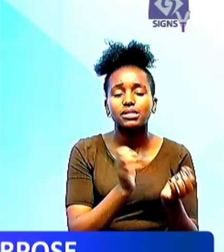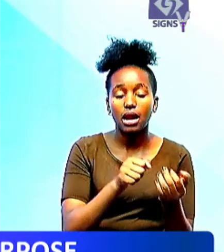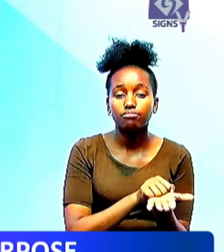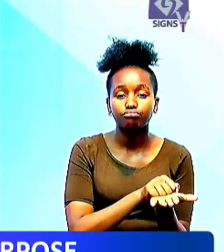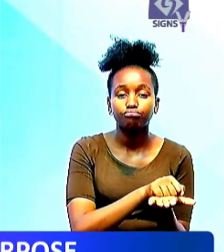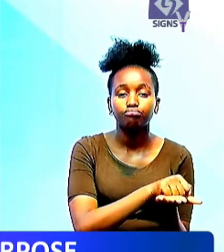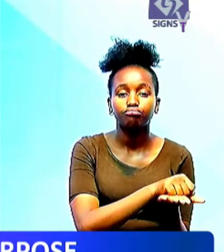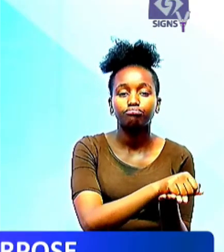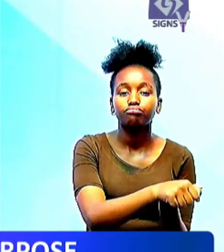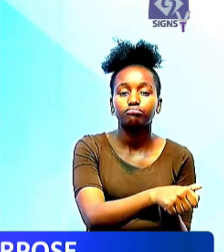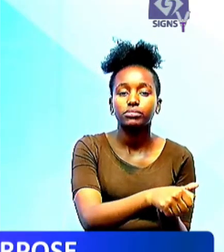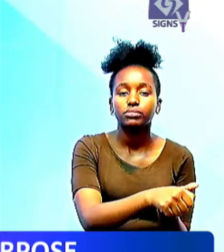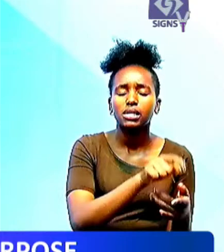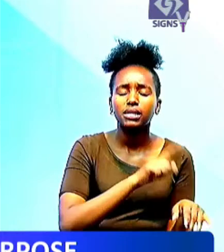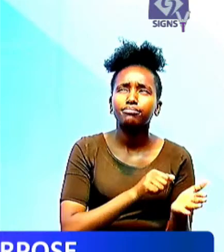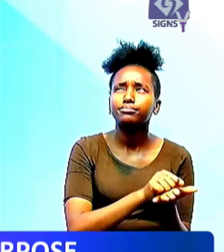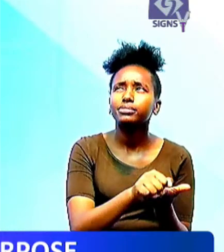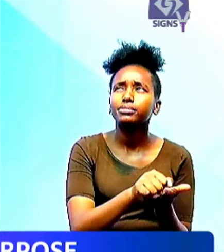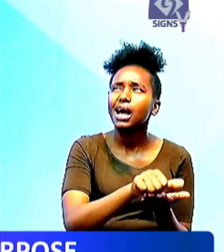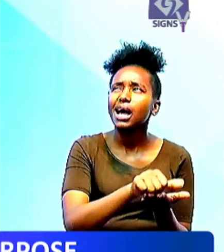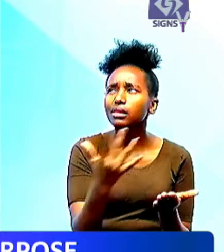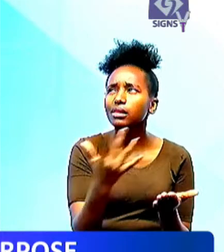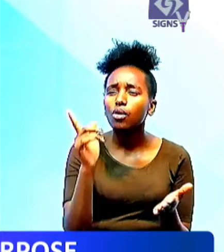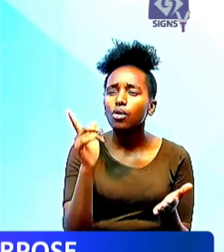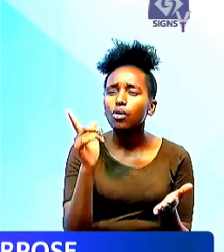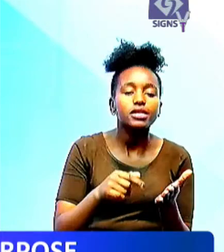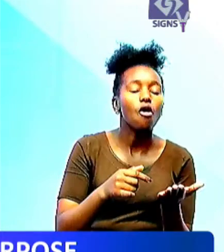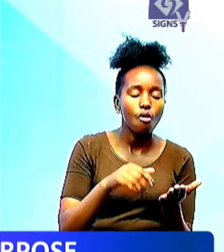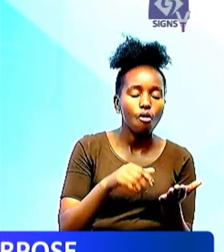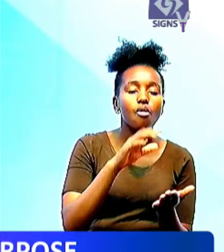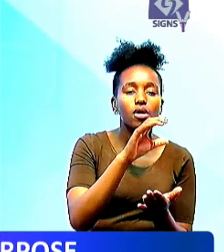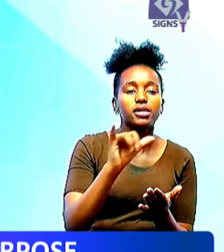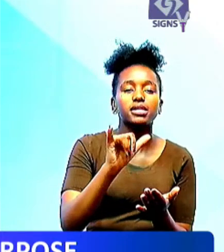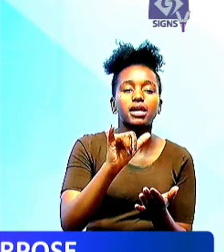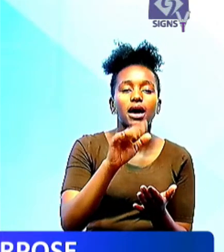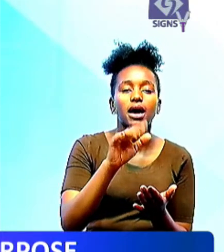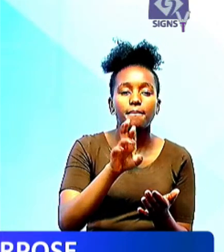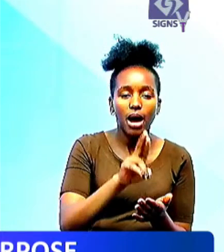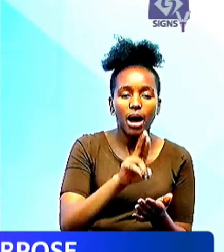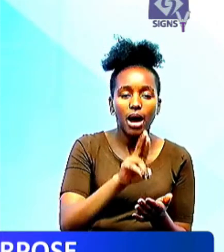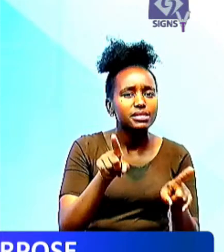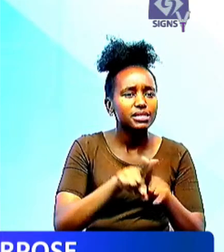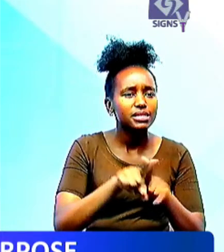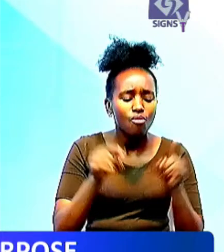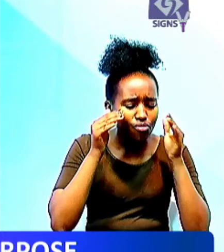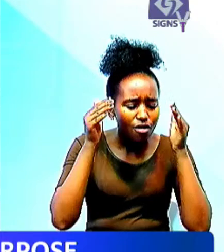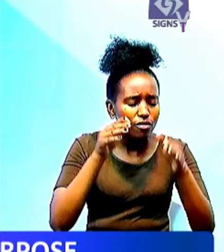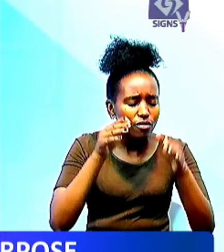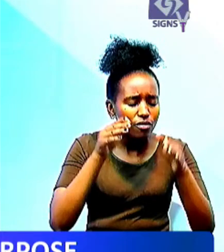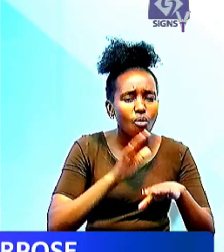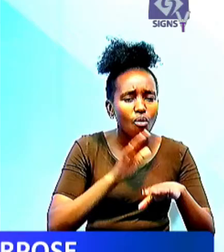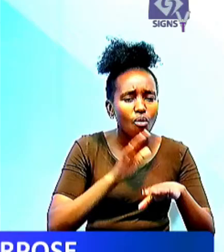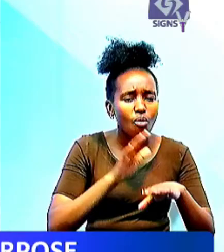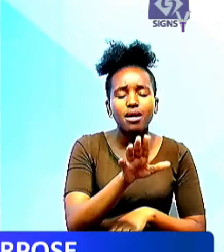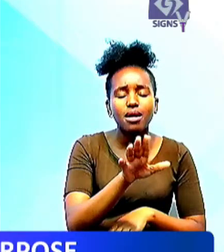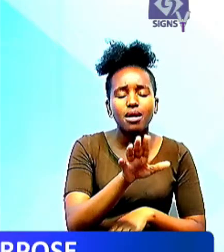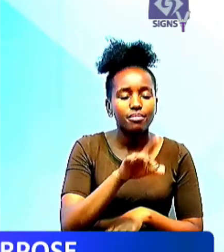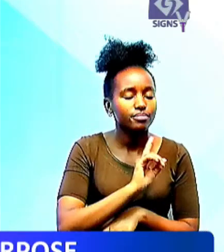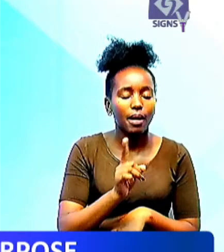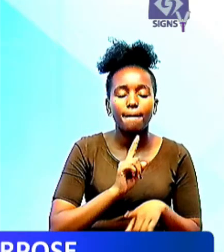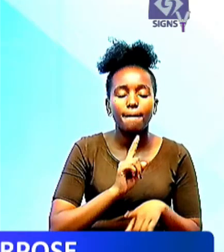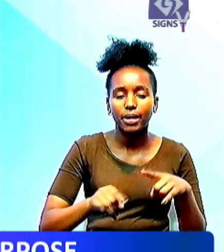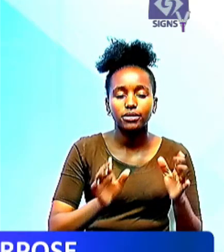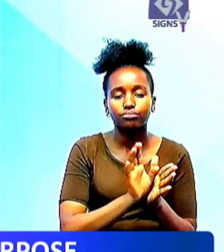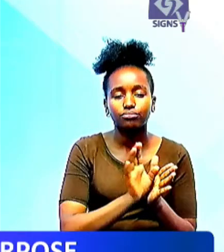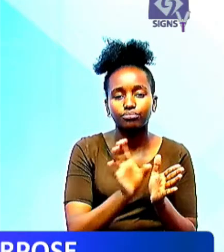They do cyber. They do, that's trying to diversify your income. You're not only relying on one source of income, even as a business or